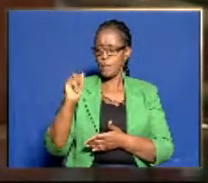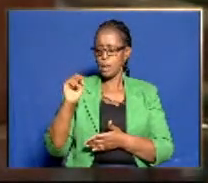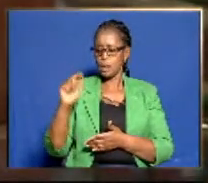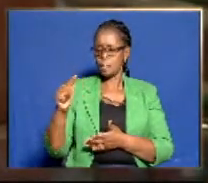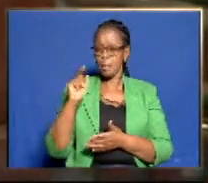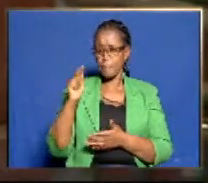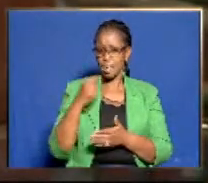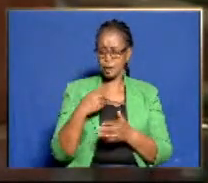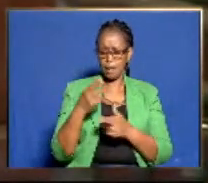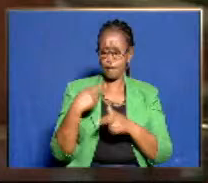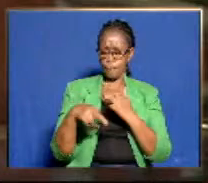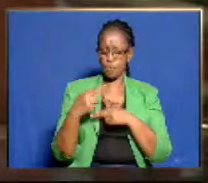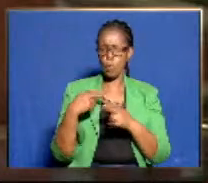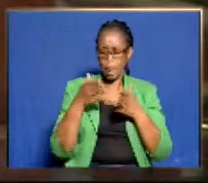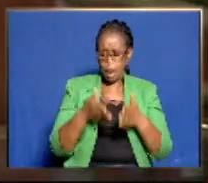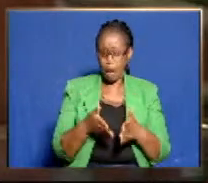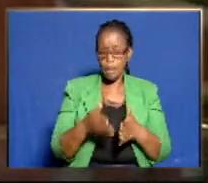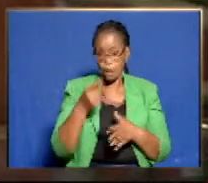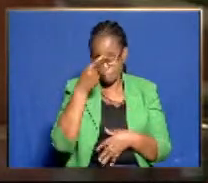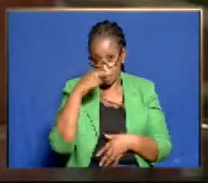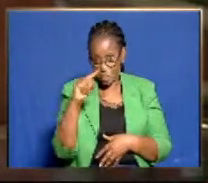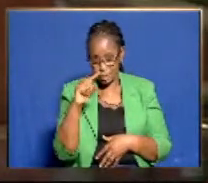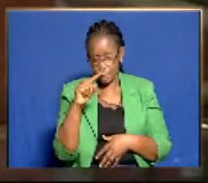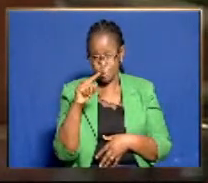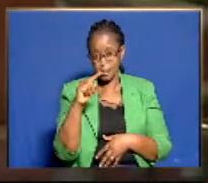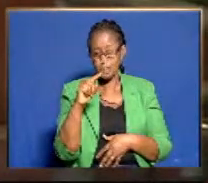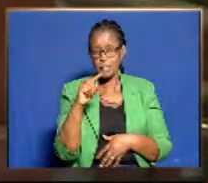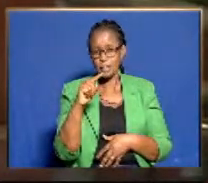of centralizing the implementation of ICT.